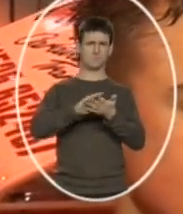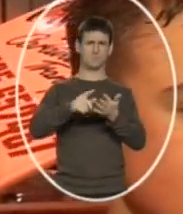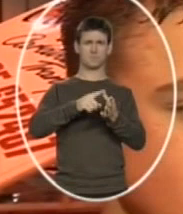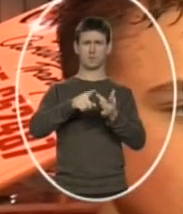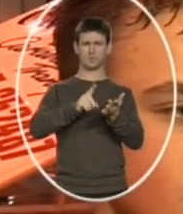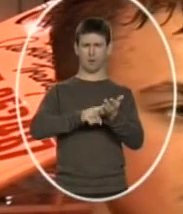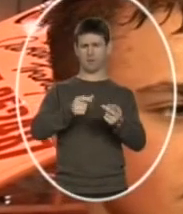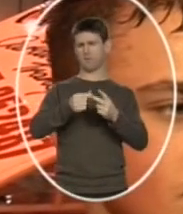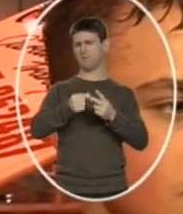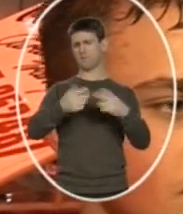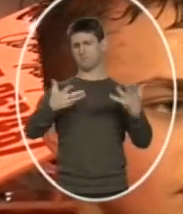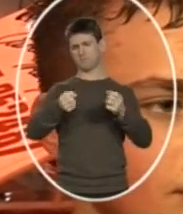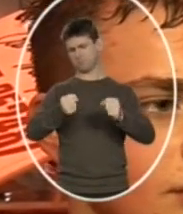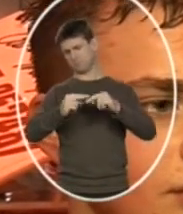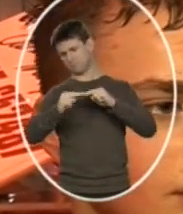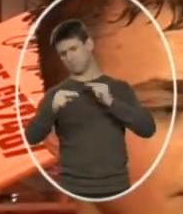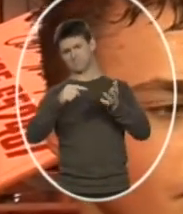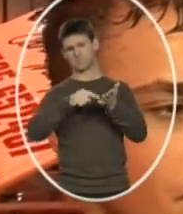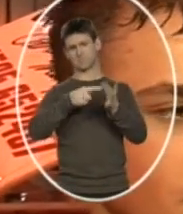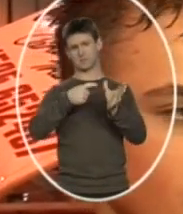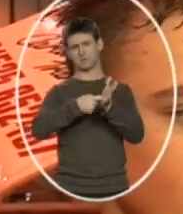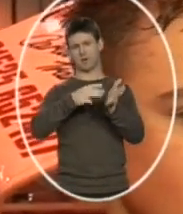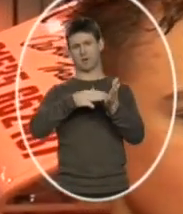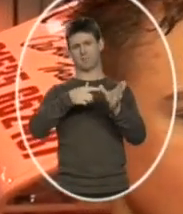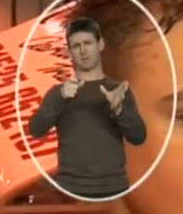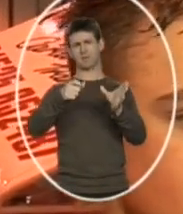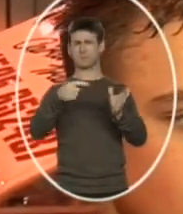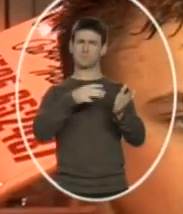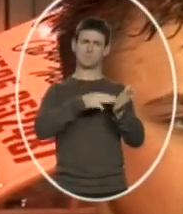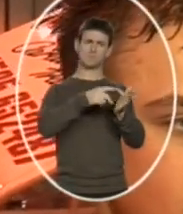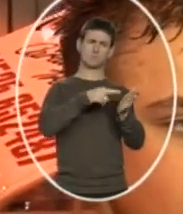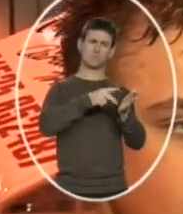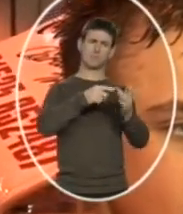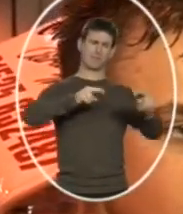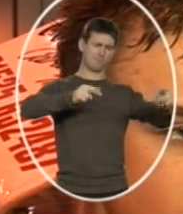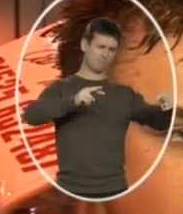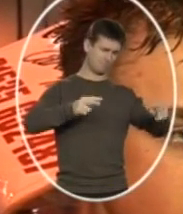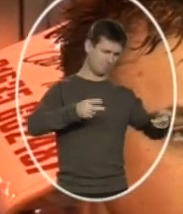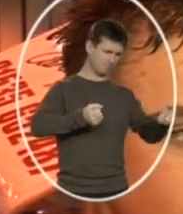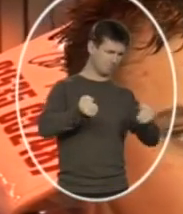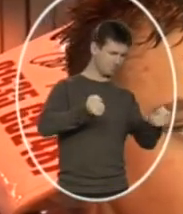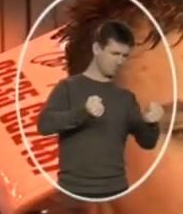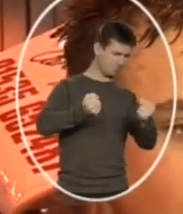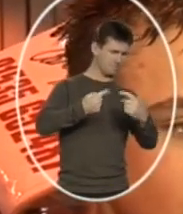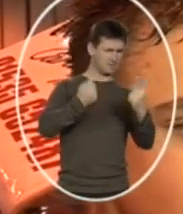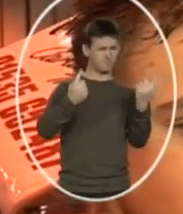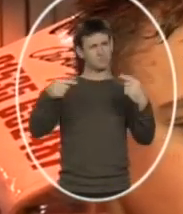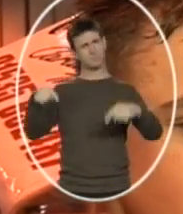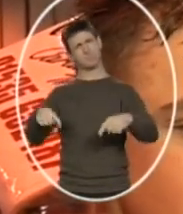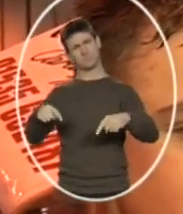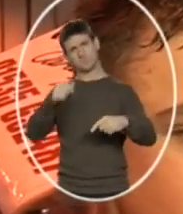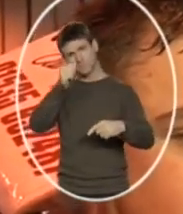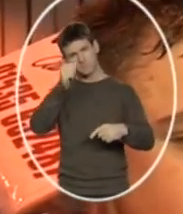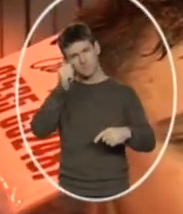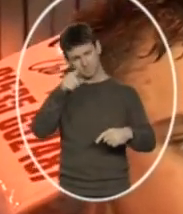well. Now, in a front-wheel drive mini, that handling setup is going to be awfully different to this, which of course is